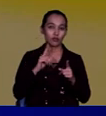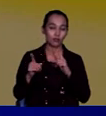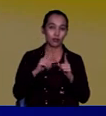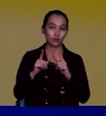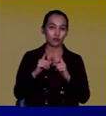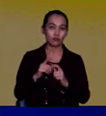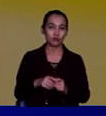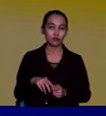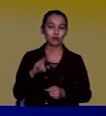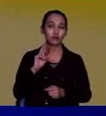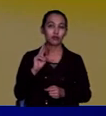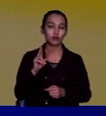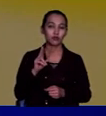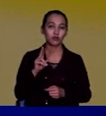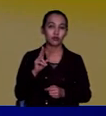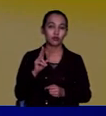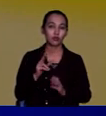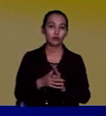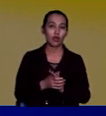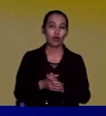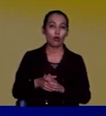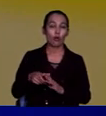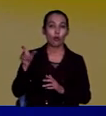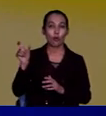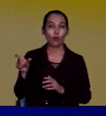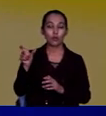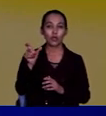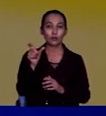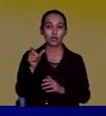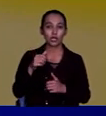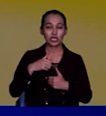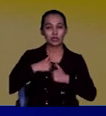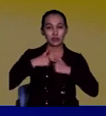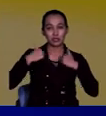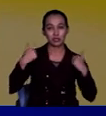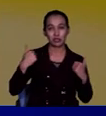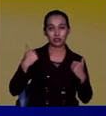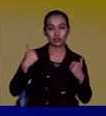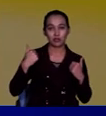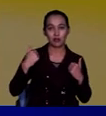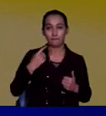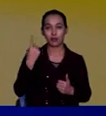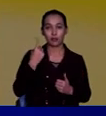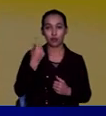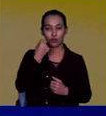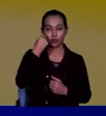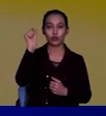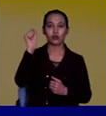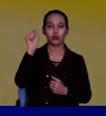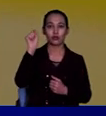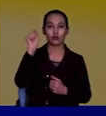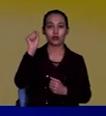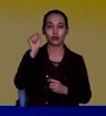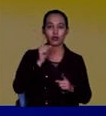Kim yo'lovchining postinini yetsa, o'sha kuchli deb tan olinadigan bo'ldi. Bu ham